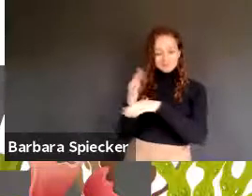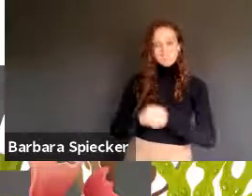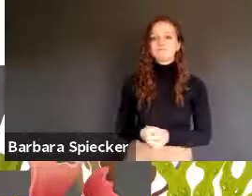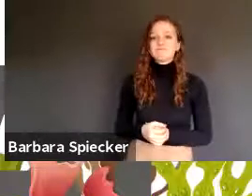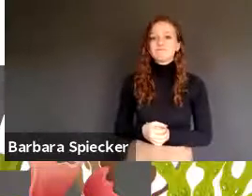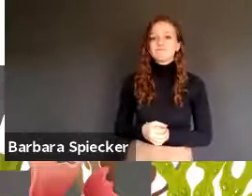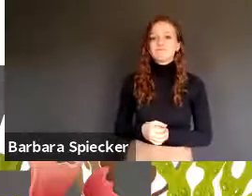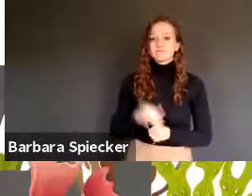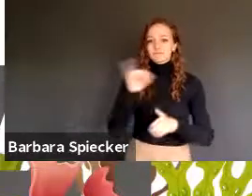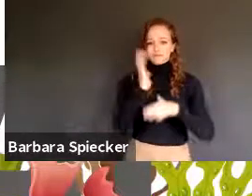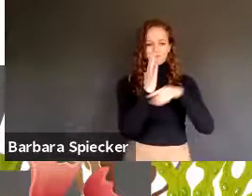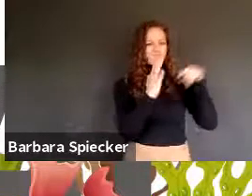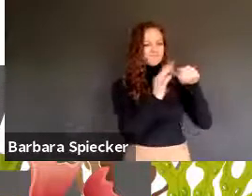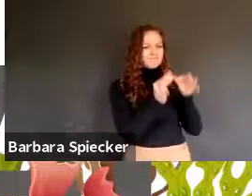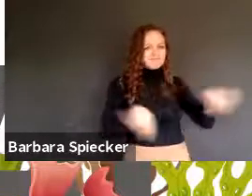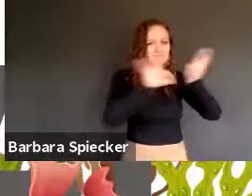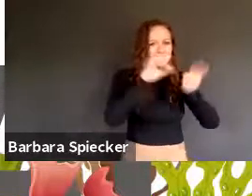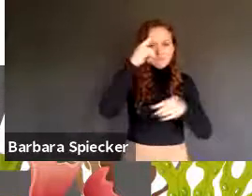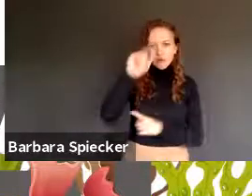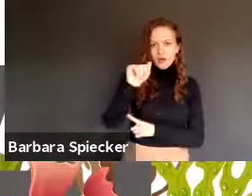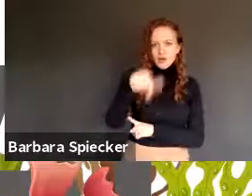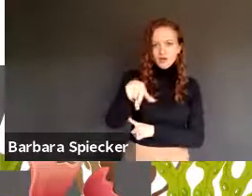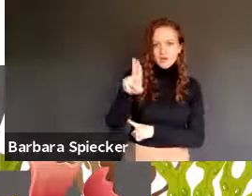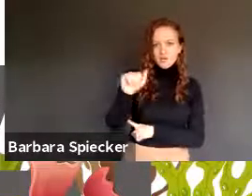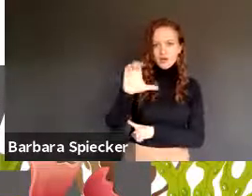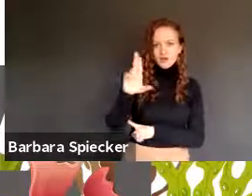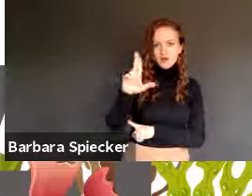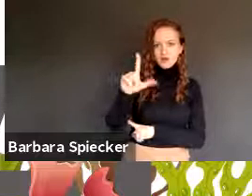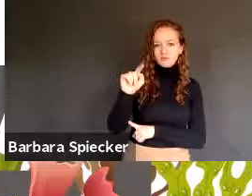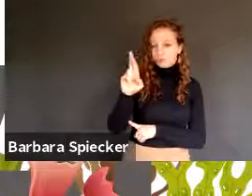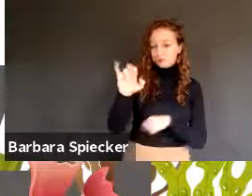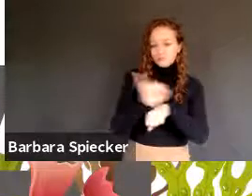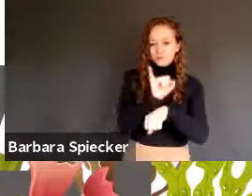All of those popular places that people like to go to fish, there's lots of algae there too.